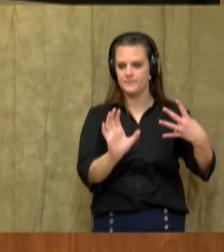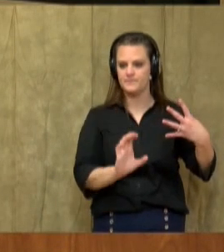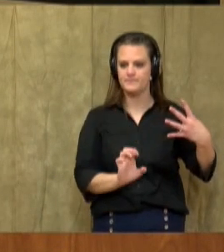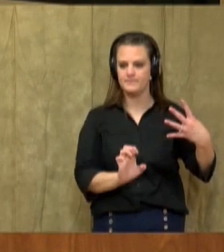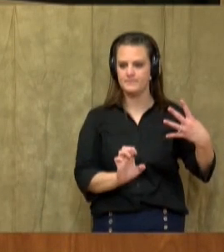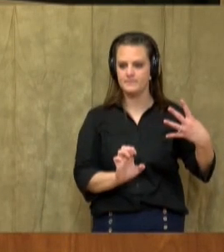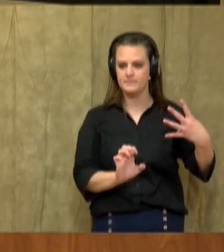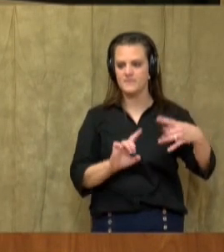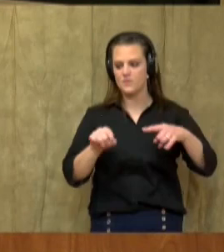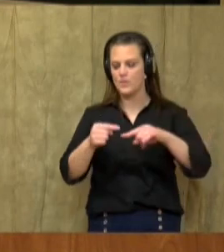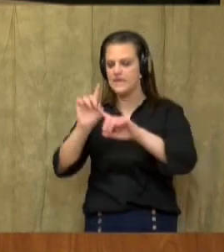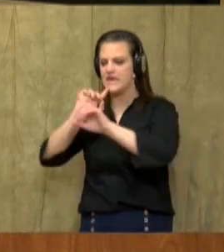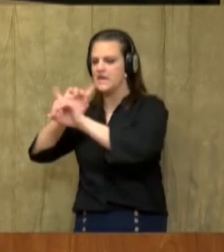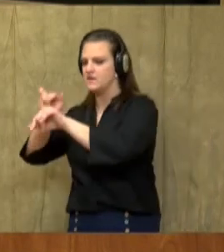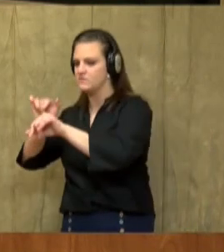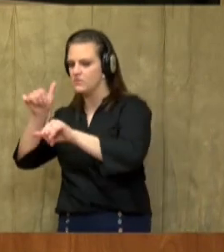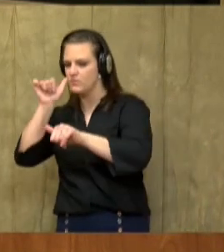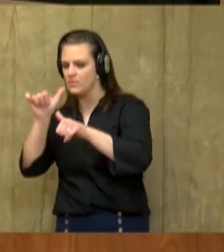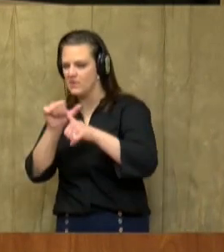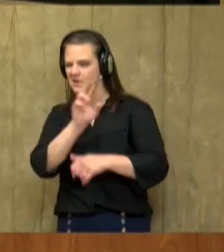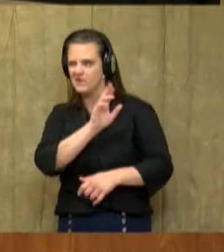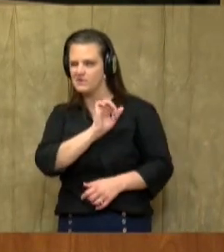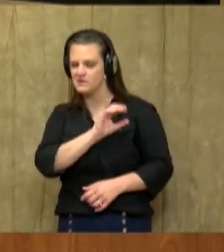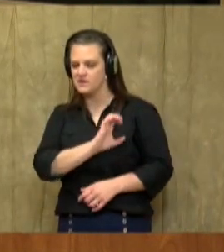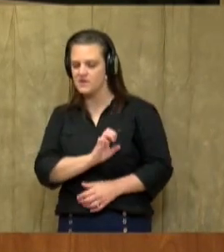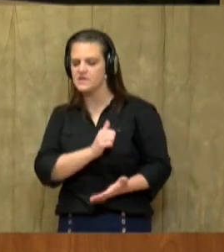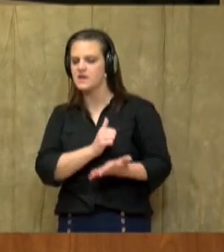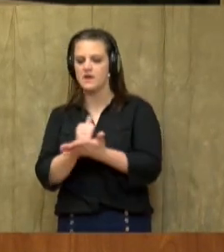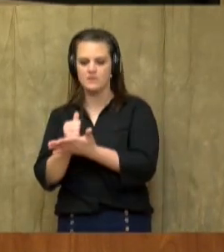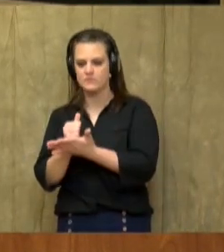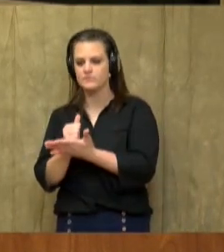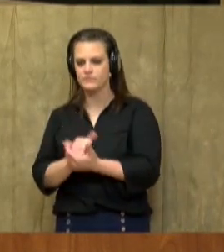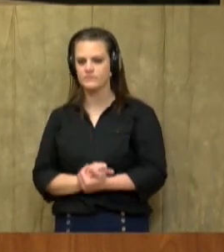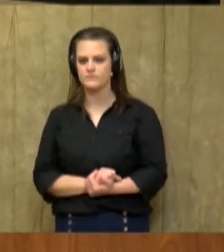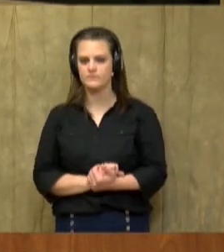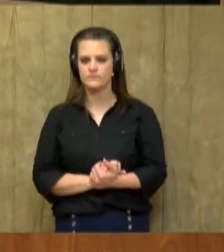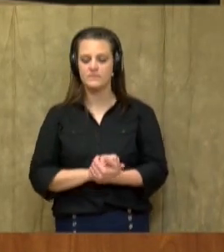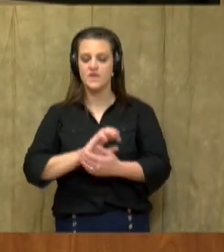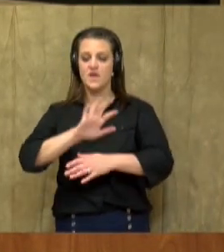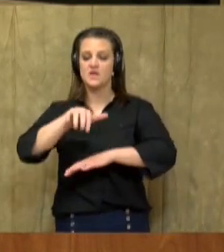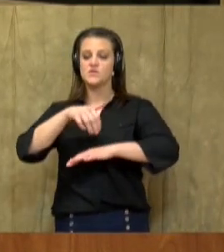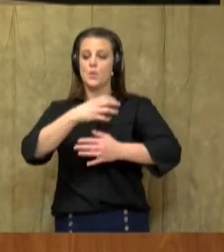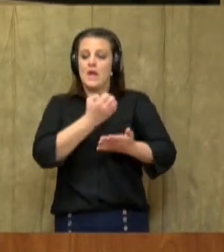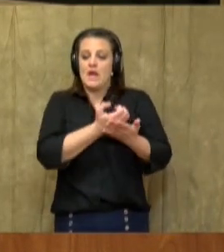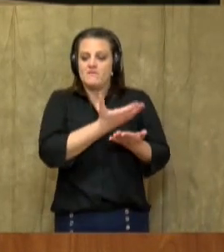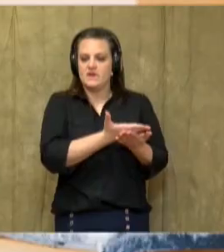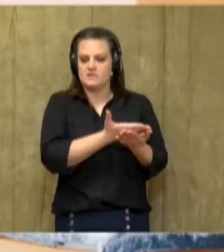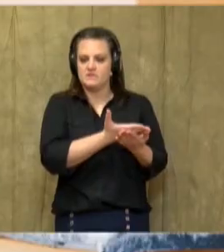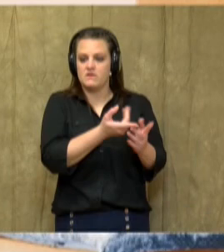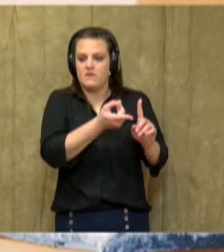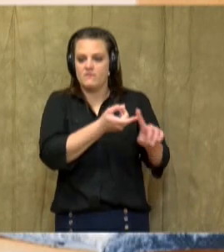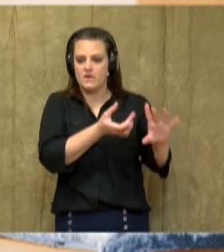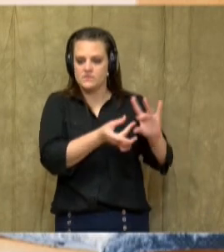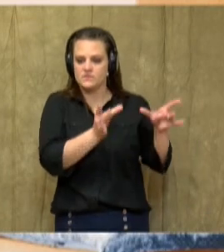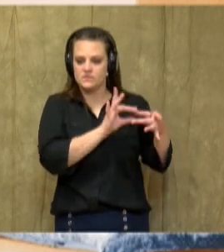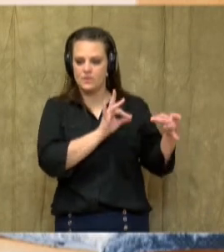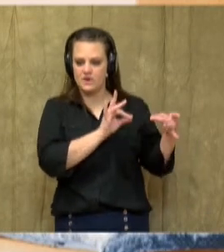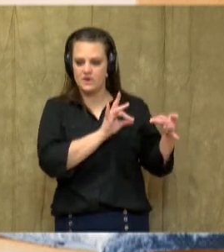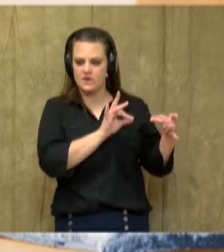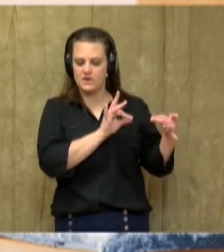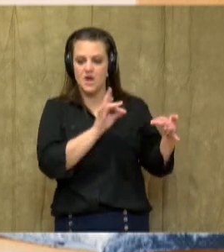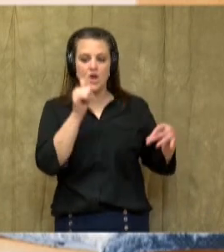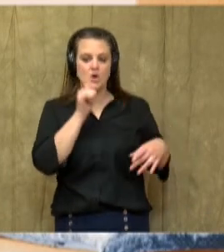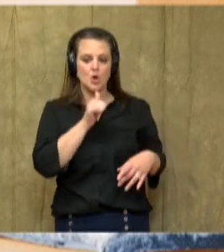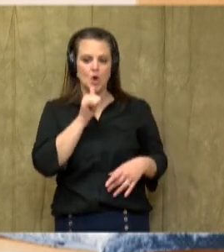C, E. Okay, so our first question. Based on evidence from the story, how might